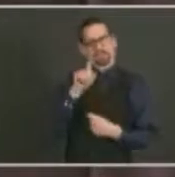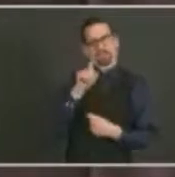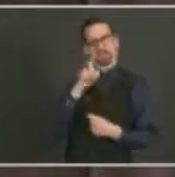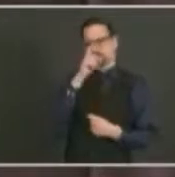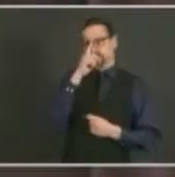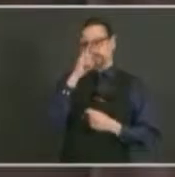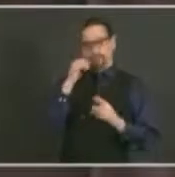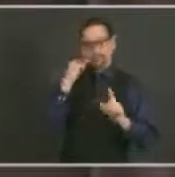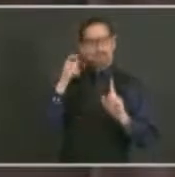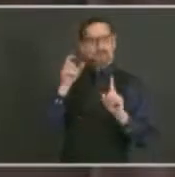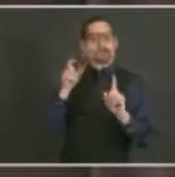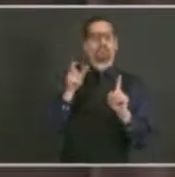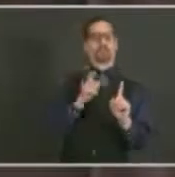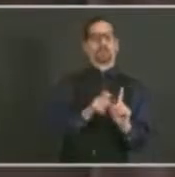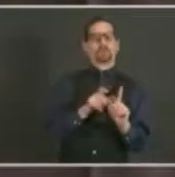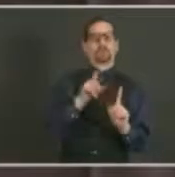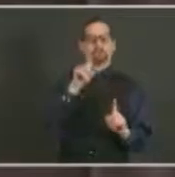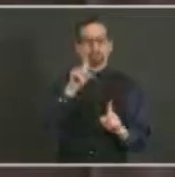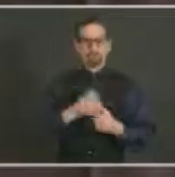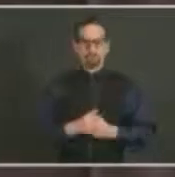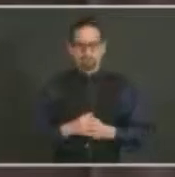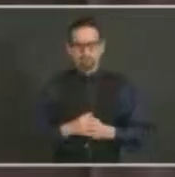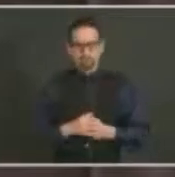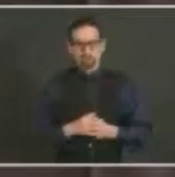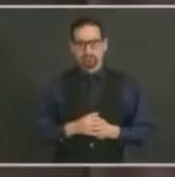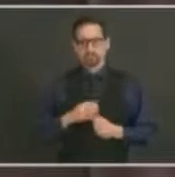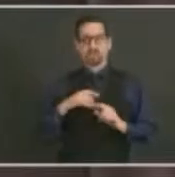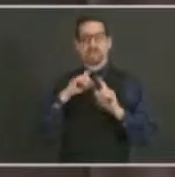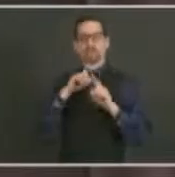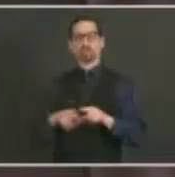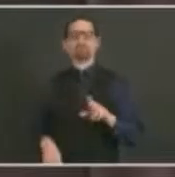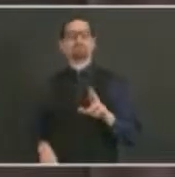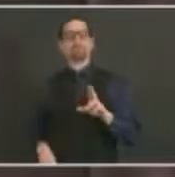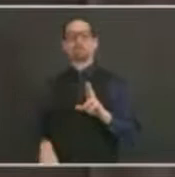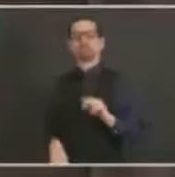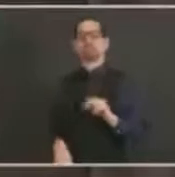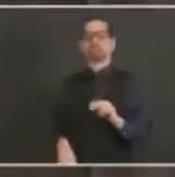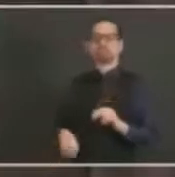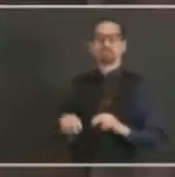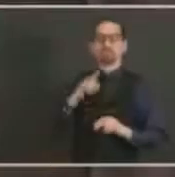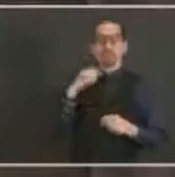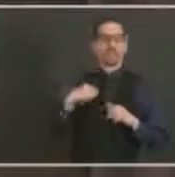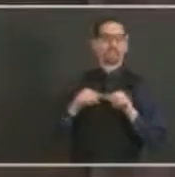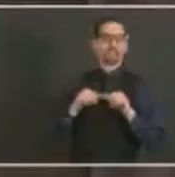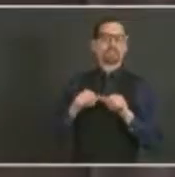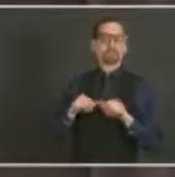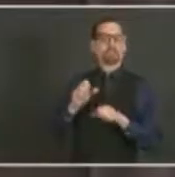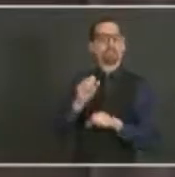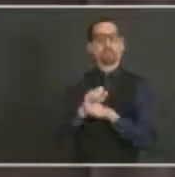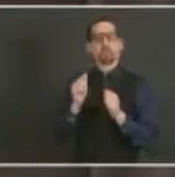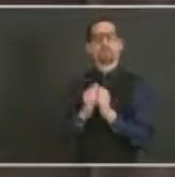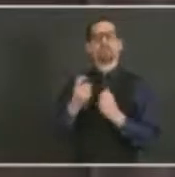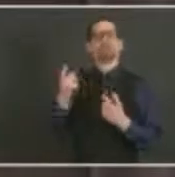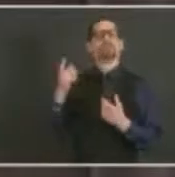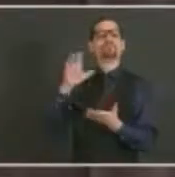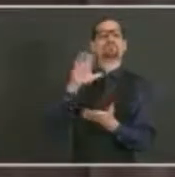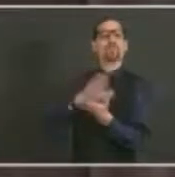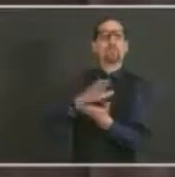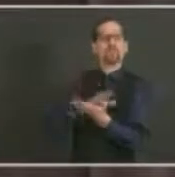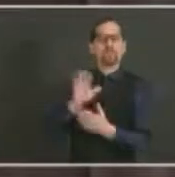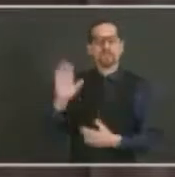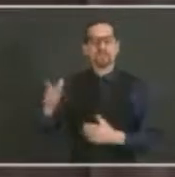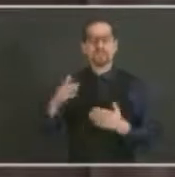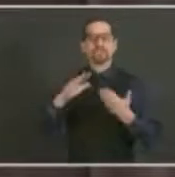No, at this point, we are continuing to work with our school community to make sure that the